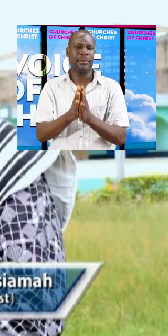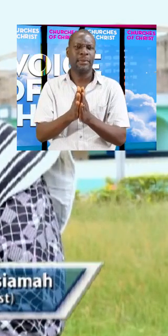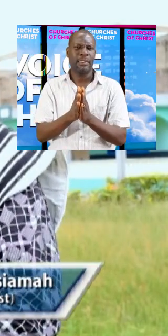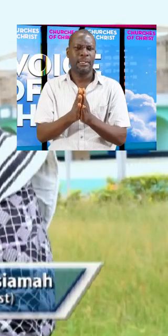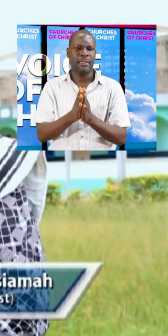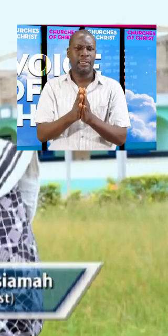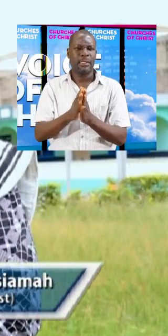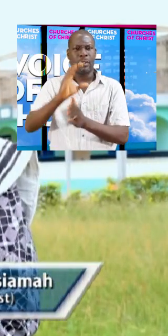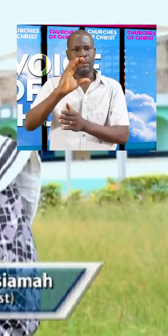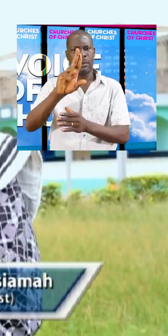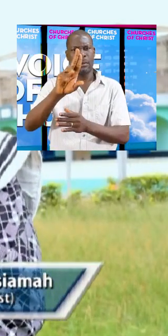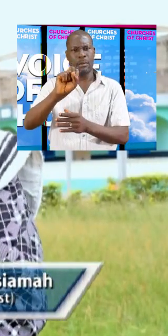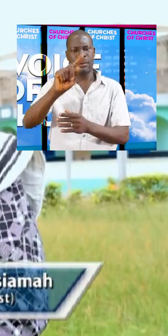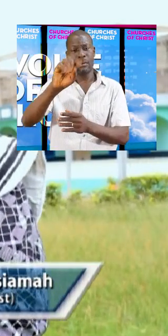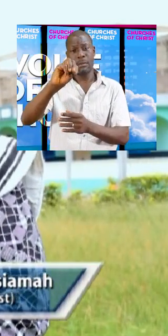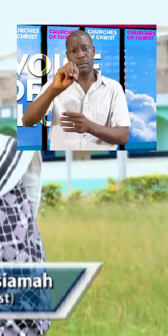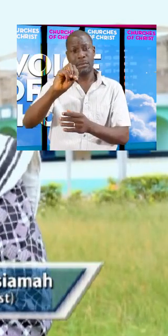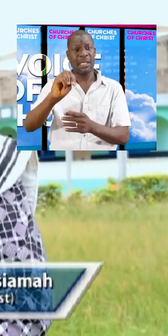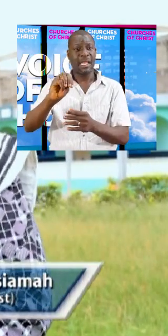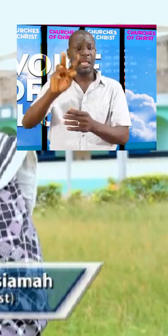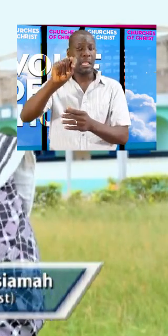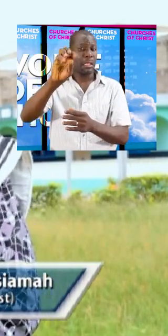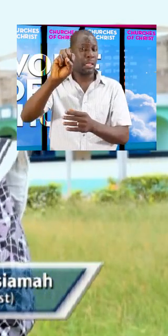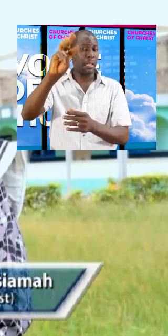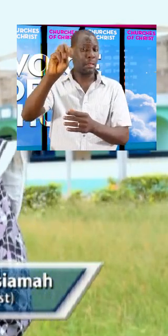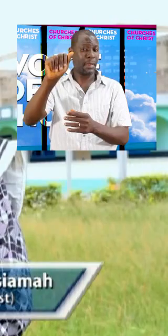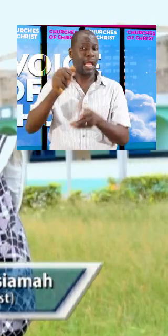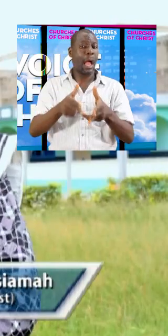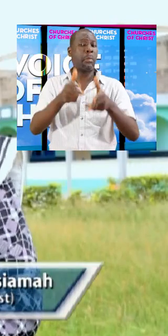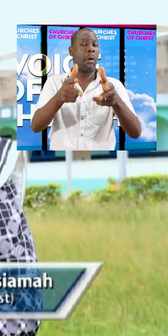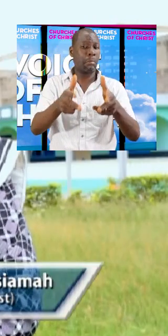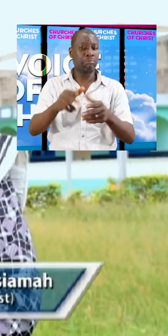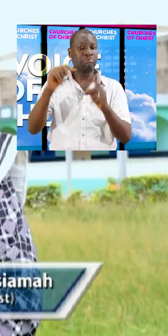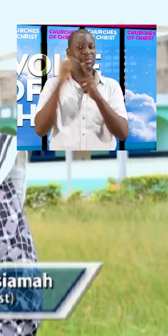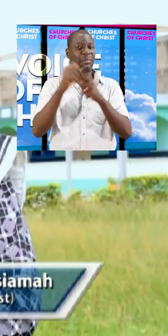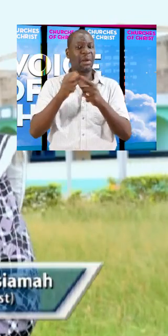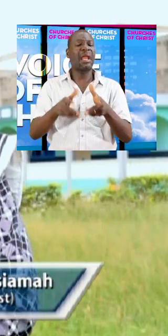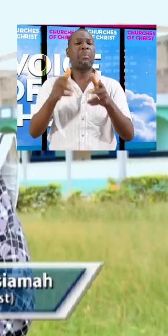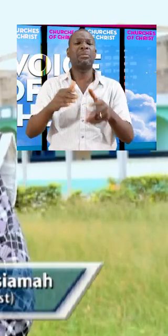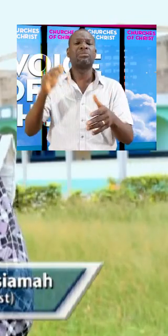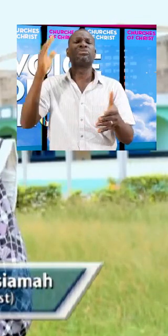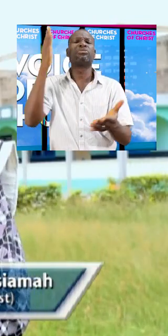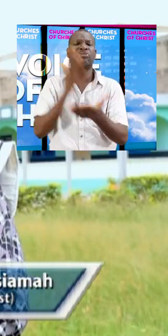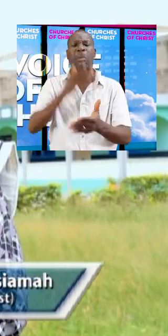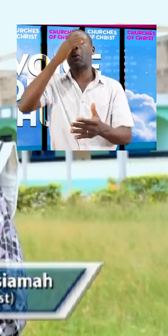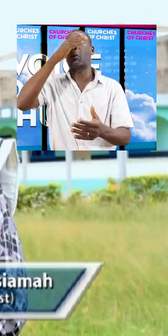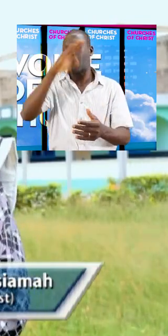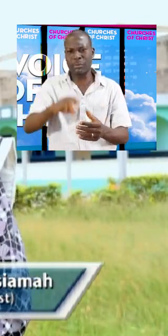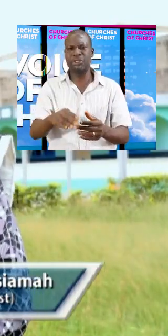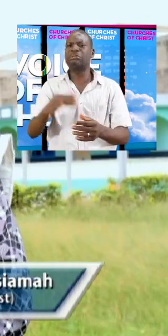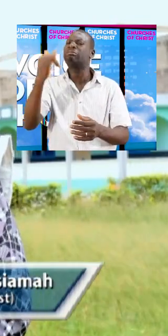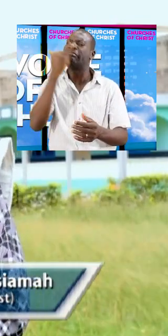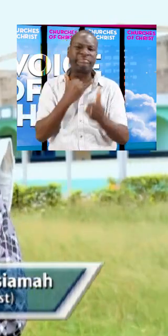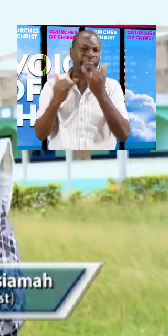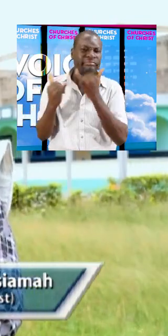customs mo amotete mahabo ene takrade habo mo nyai azani nkontompo ene o